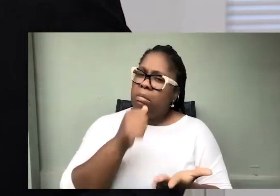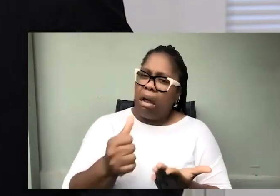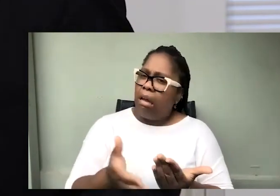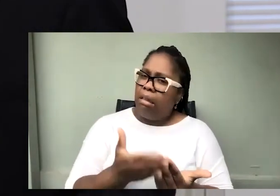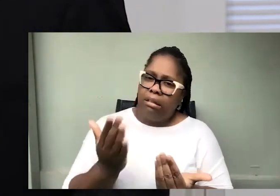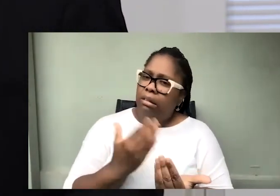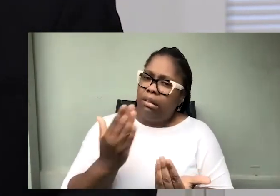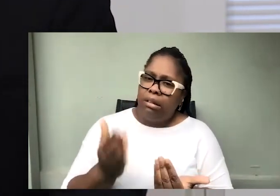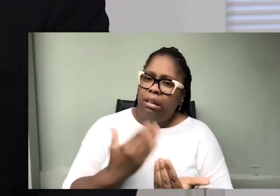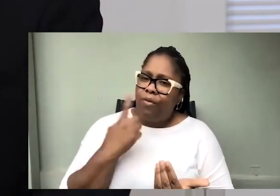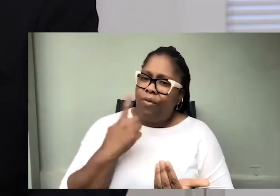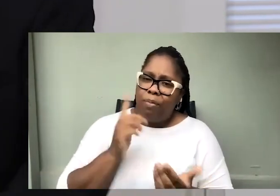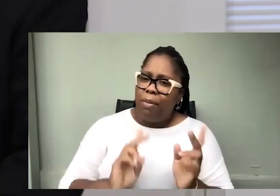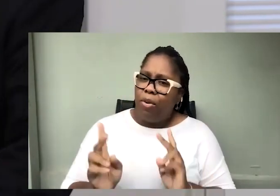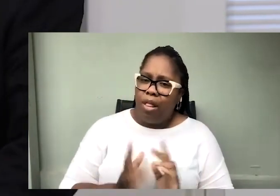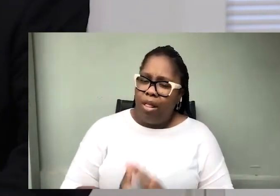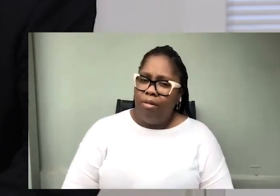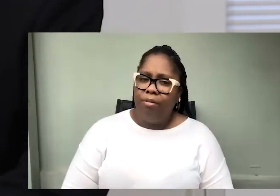discussion for people to have.